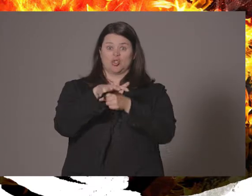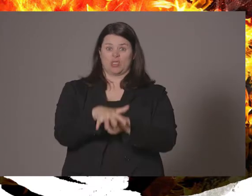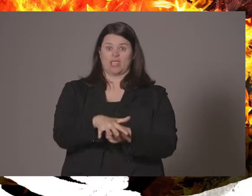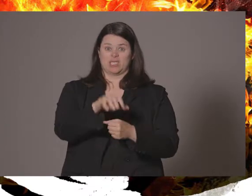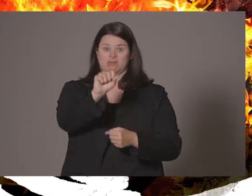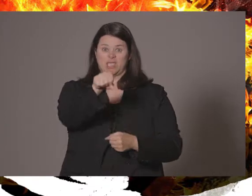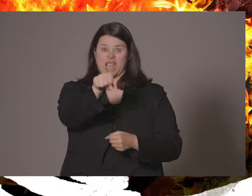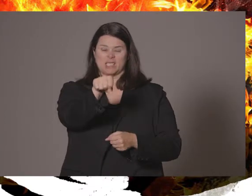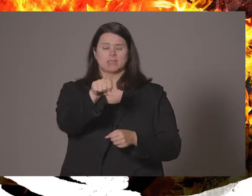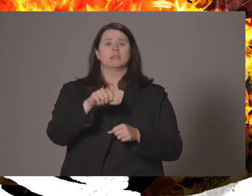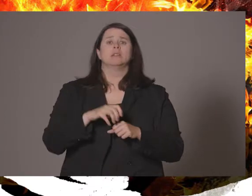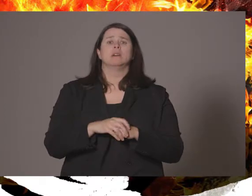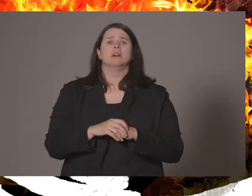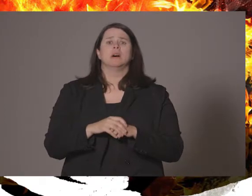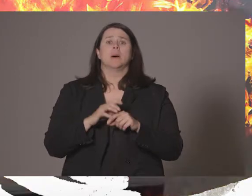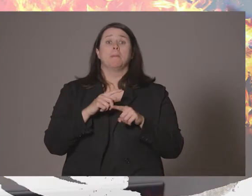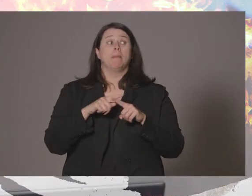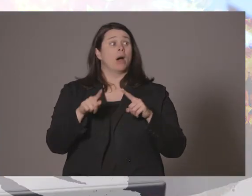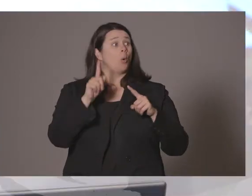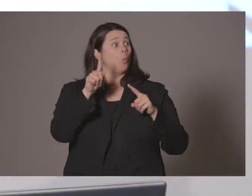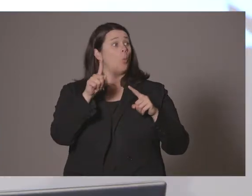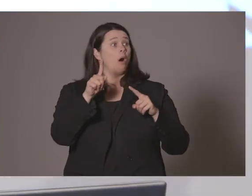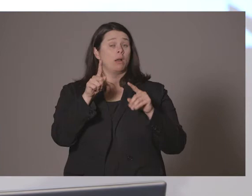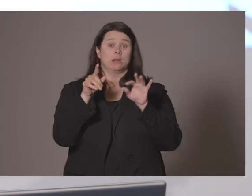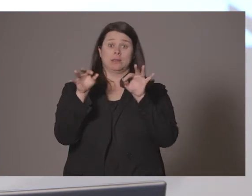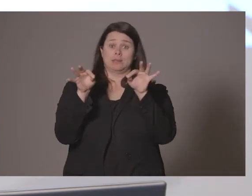a universally accepted definition of trauma.